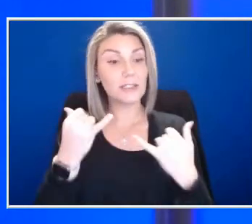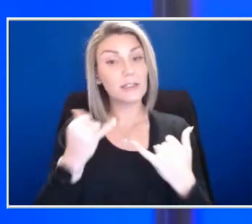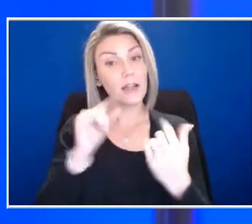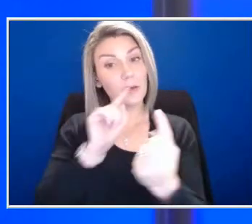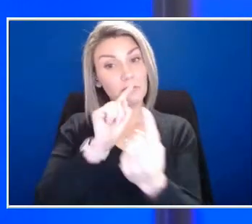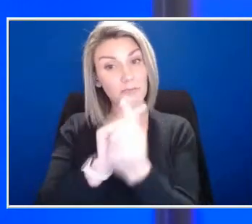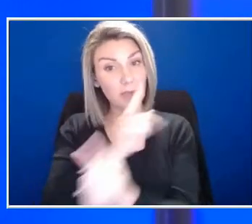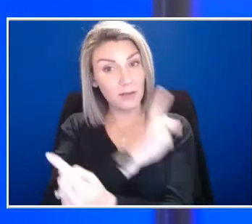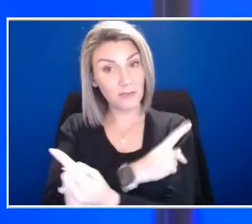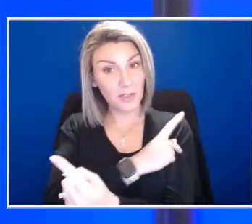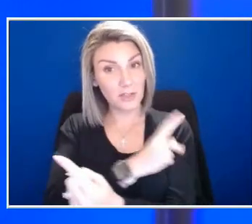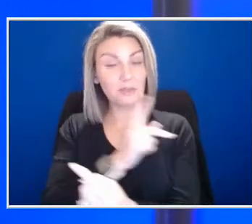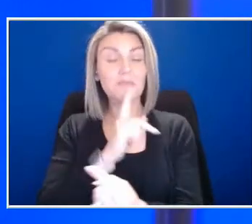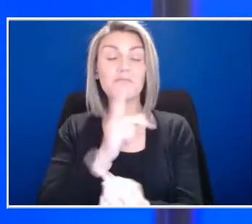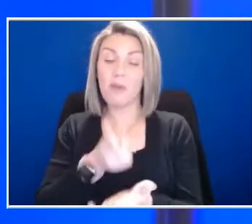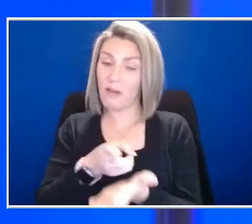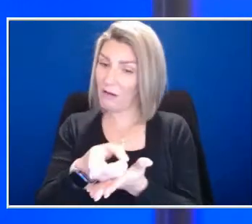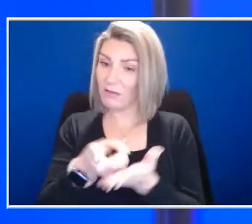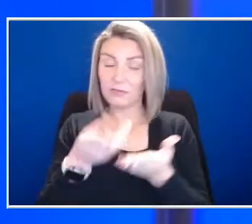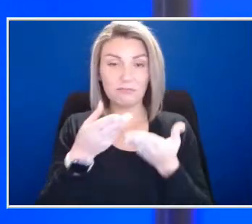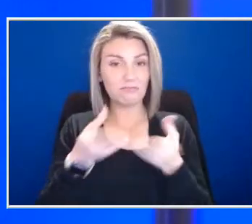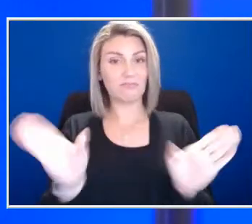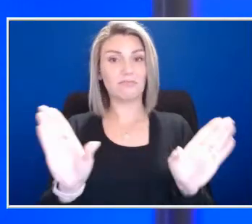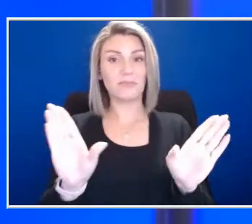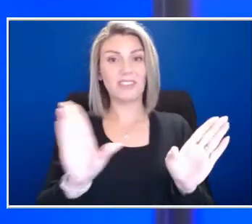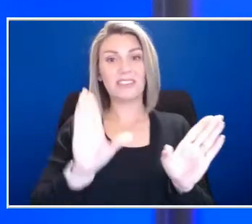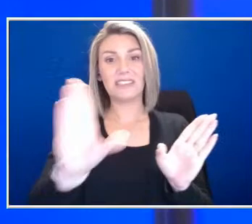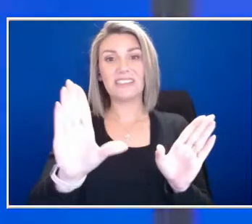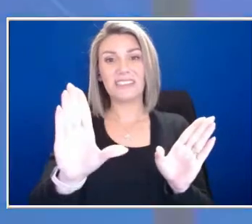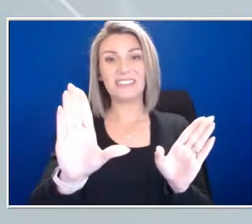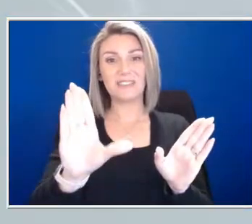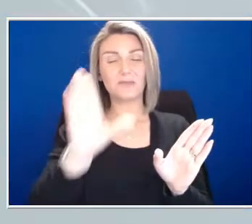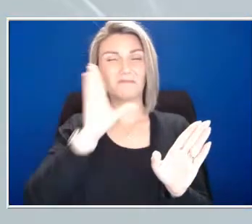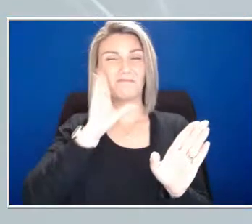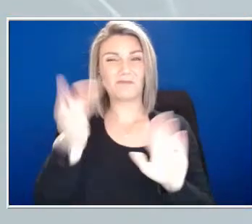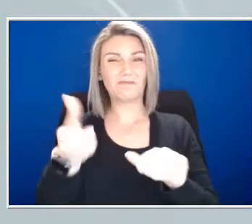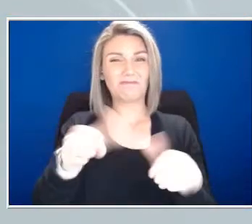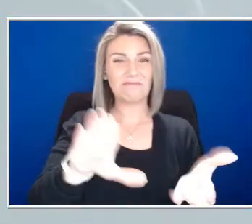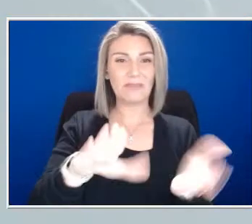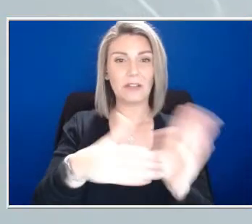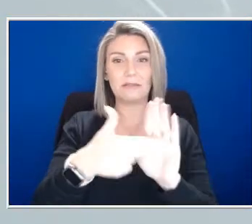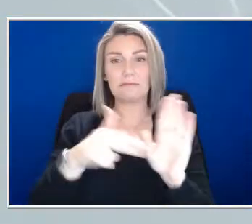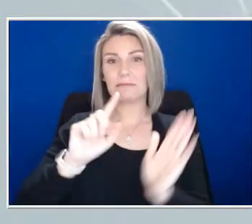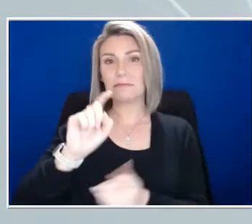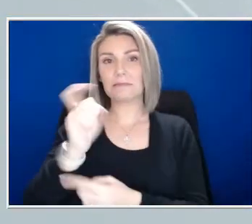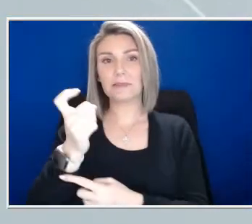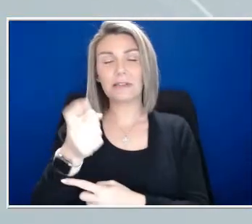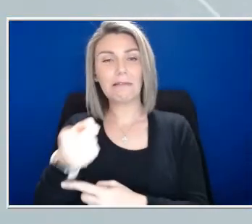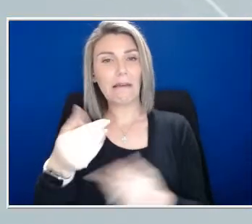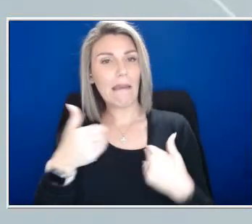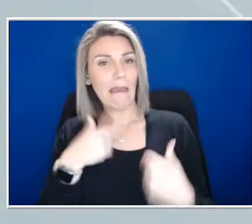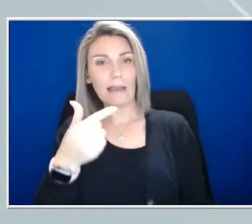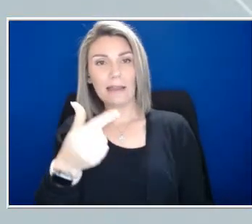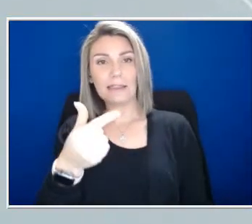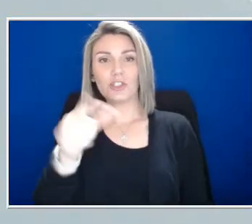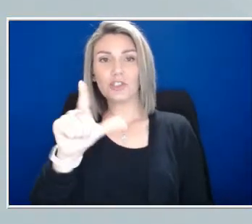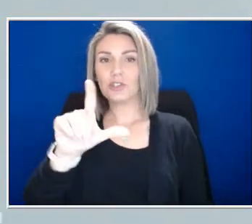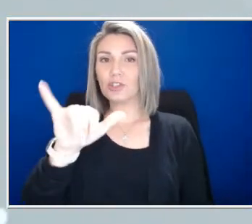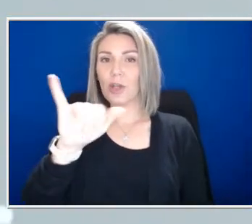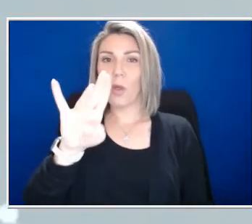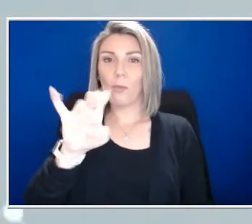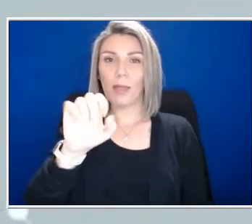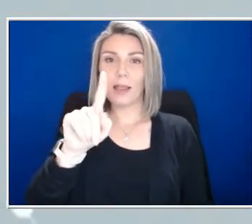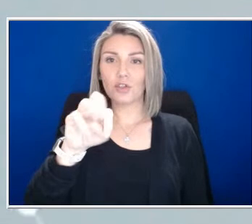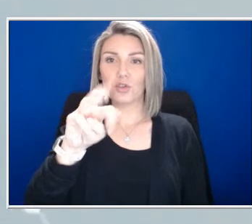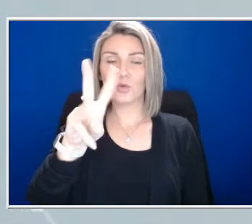radically honest and open about his terminal diagnosis. He has glioblastoma. It is an aggressive and deadly brain cancer. The